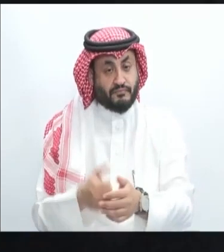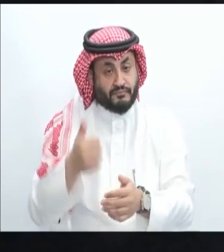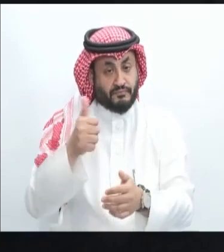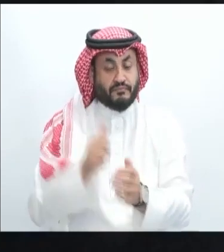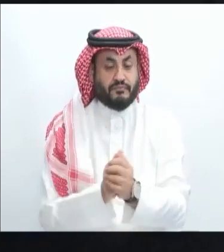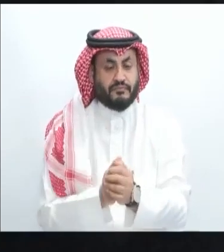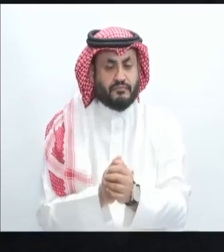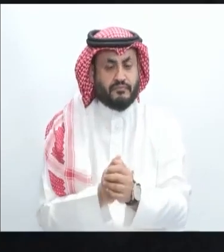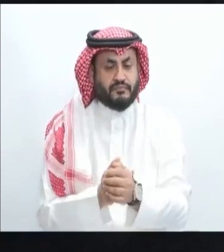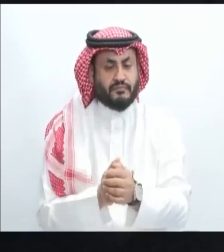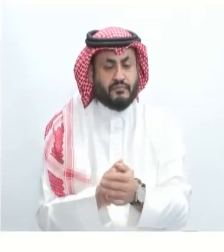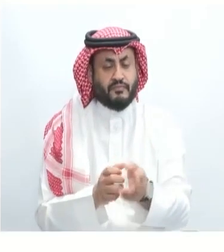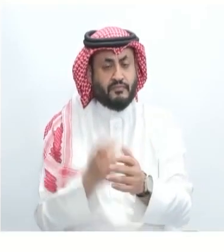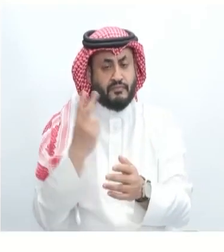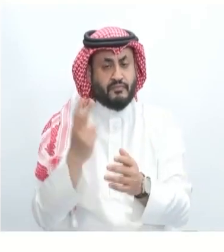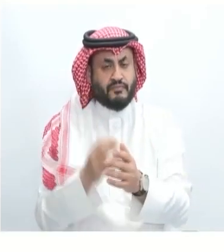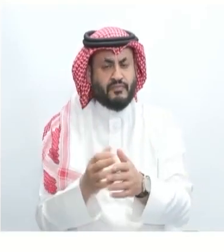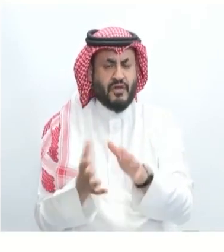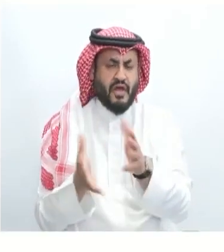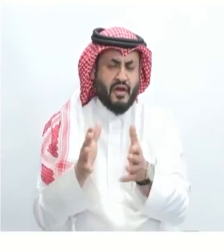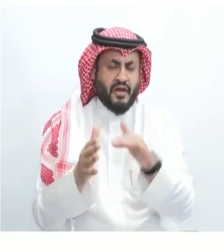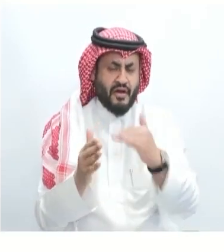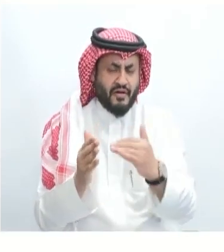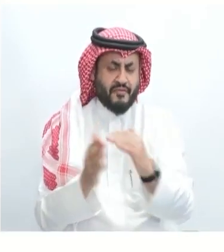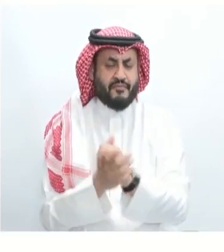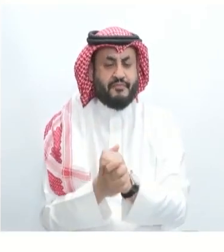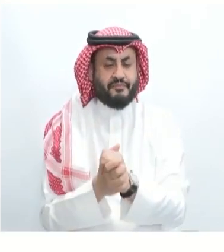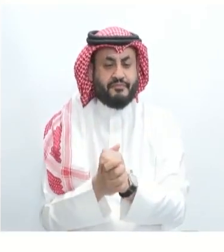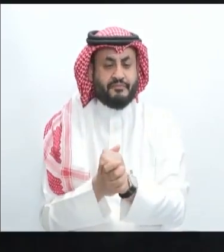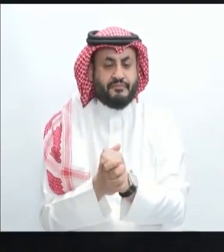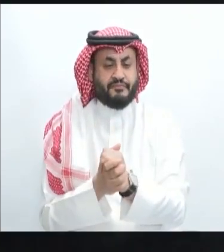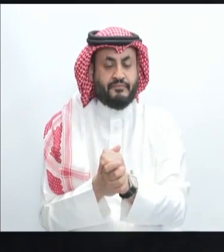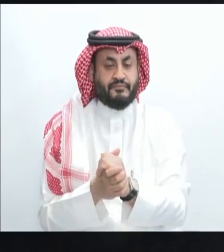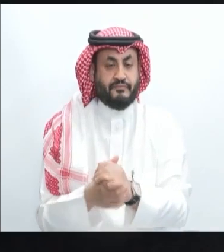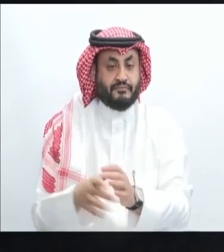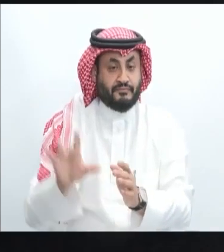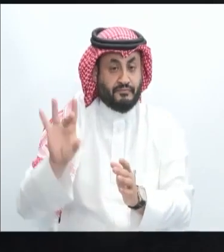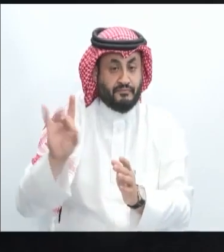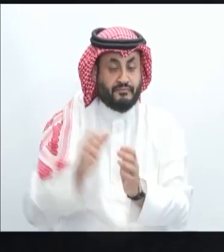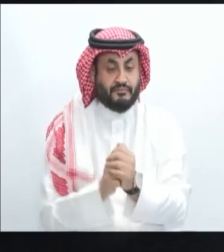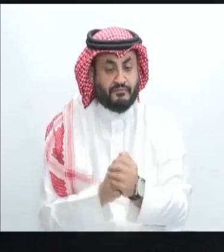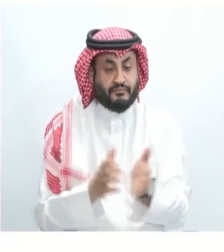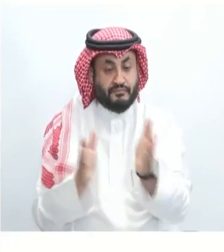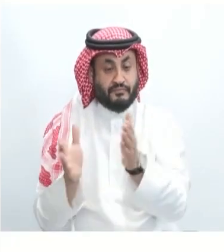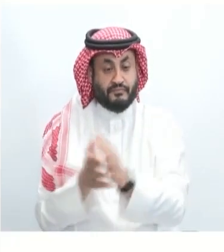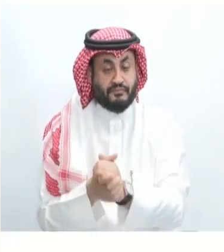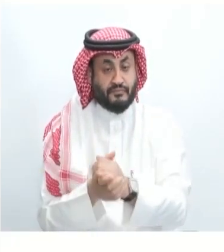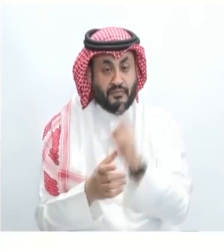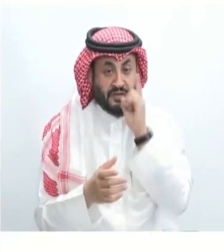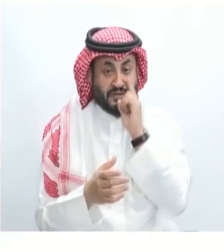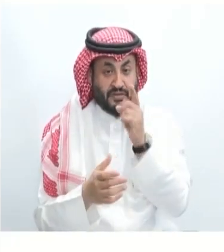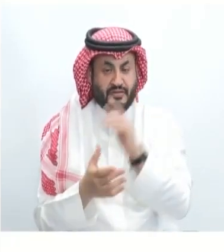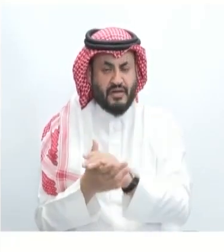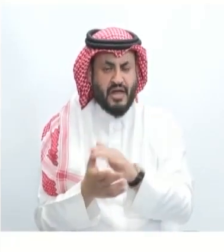points. If it's the second one, I usually do, you will have 8 points. If it's this one,